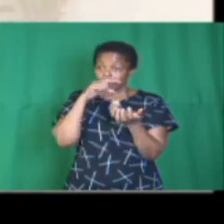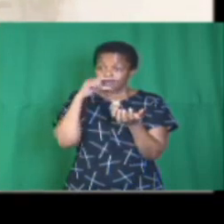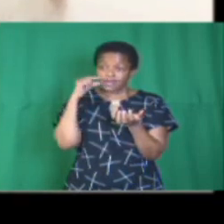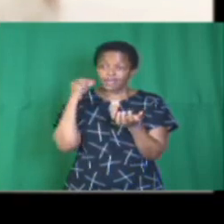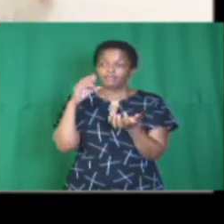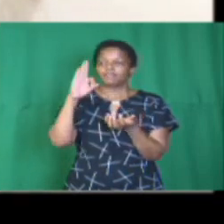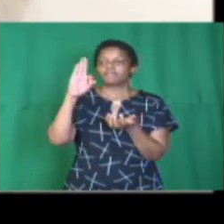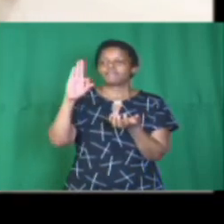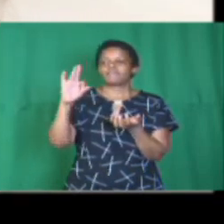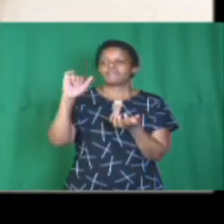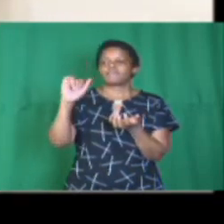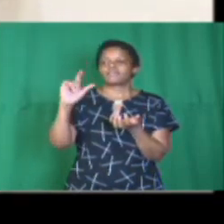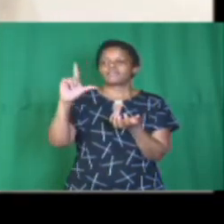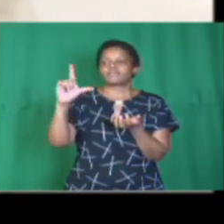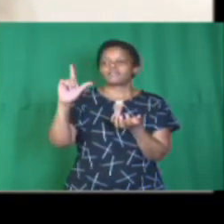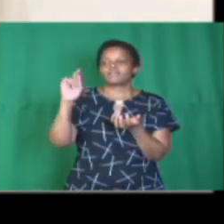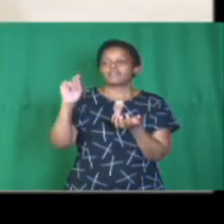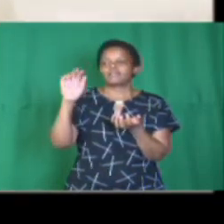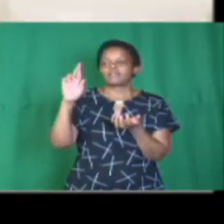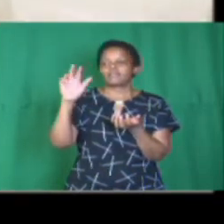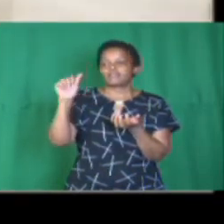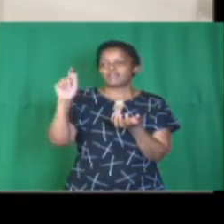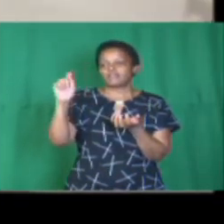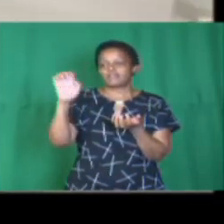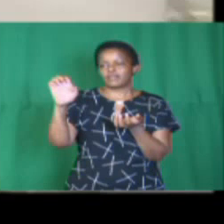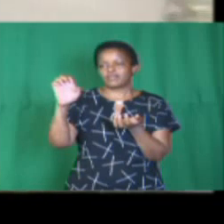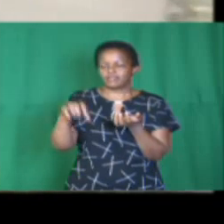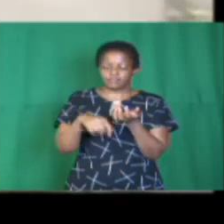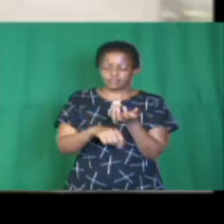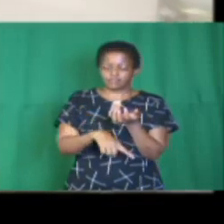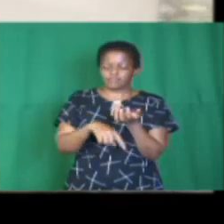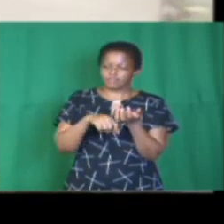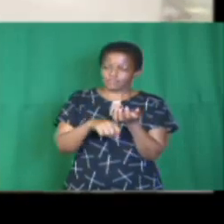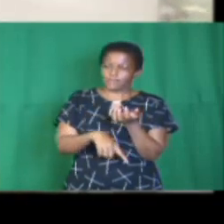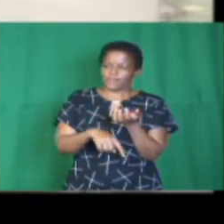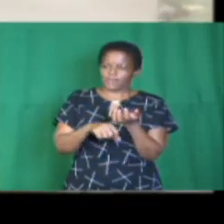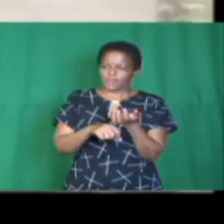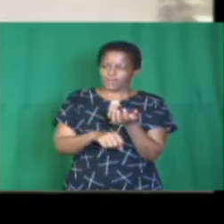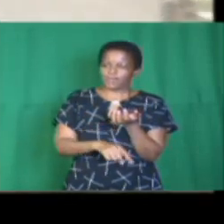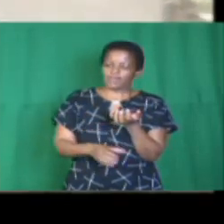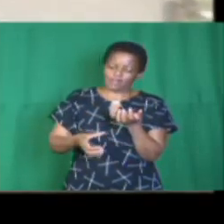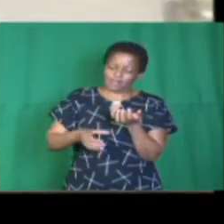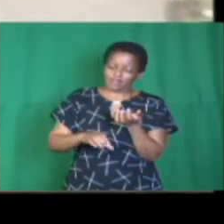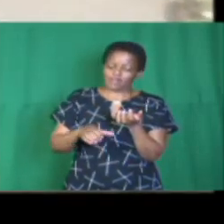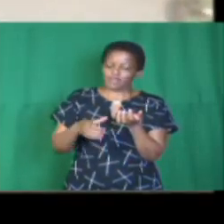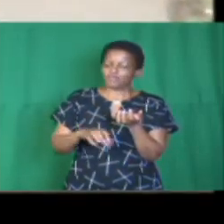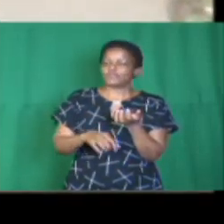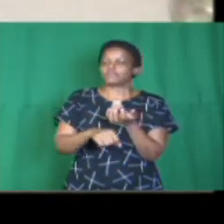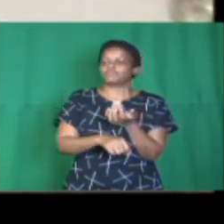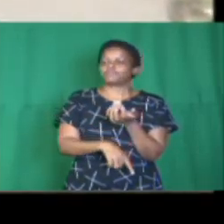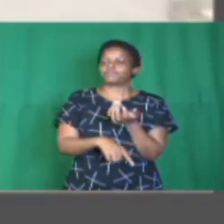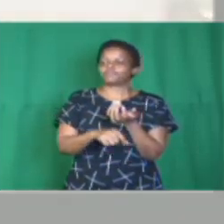the filtrate. Yes. So that is the filtrate, that liquid dripping into